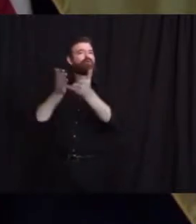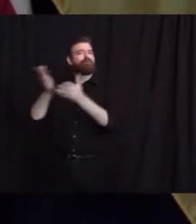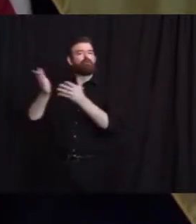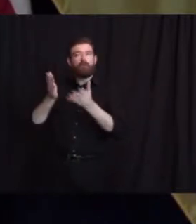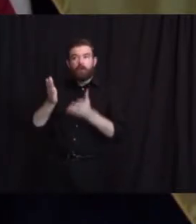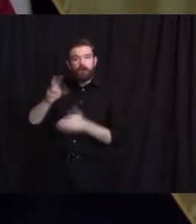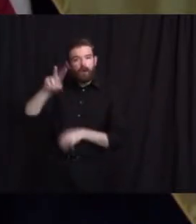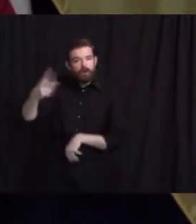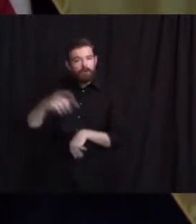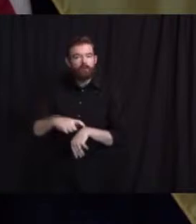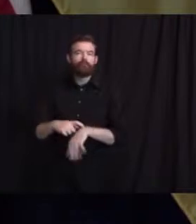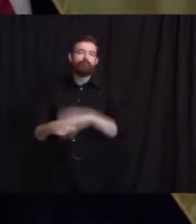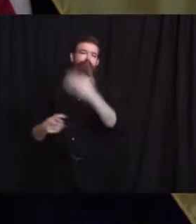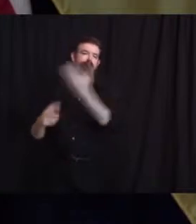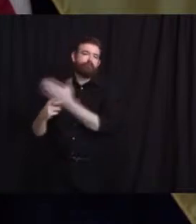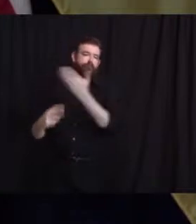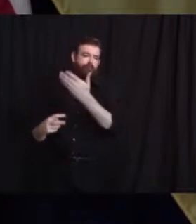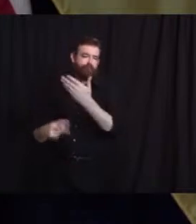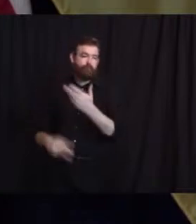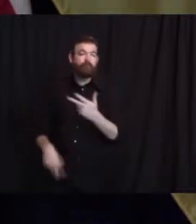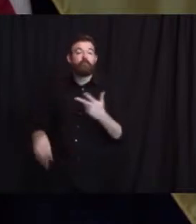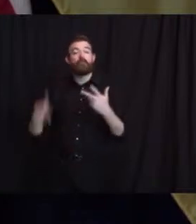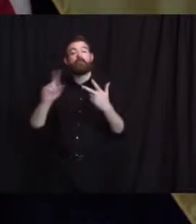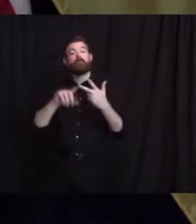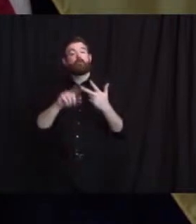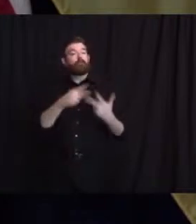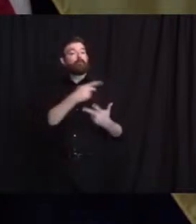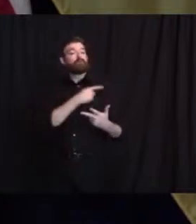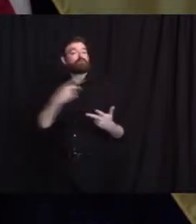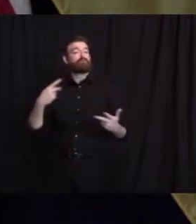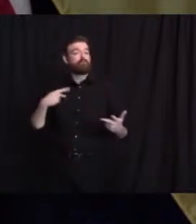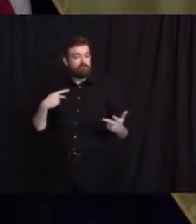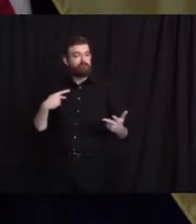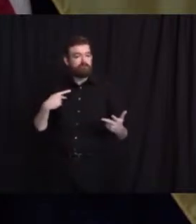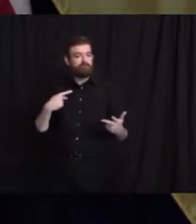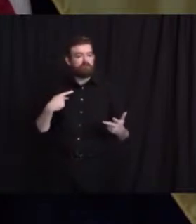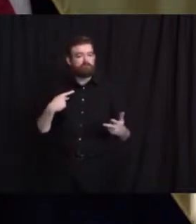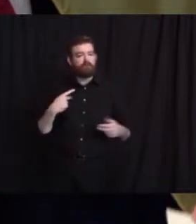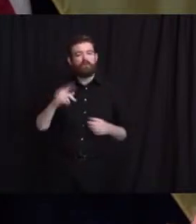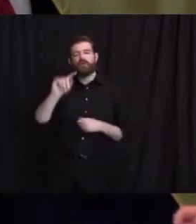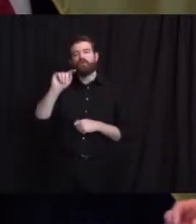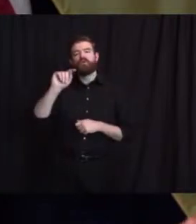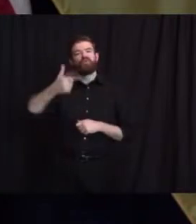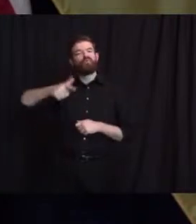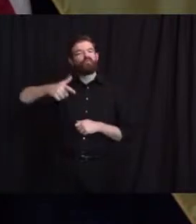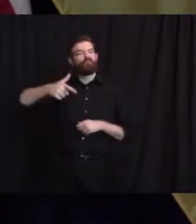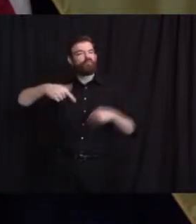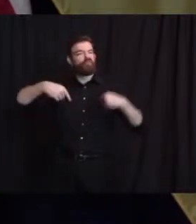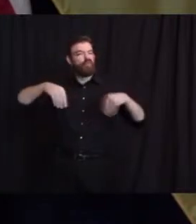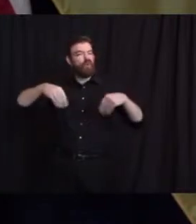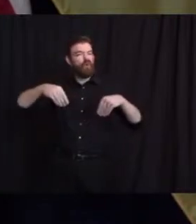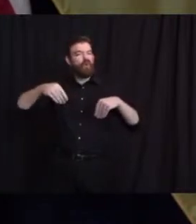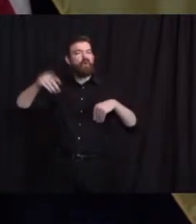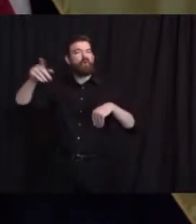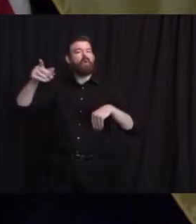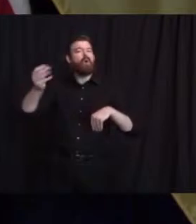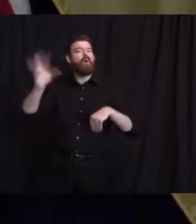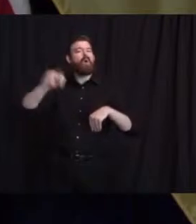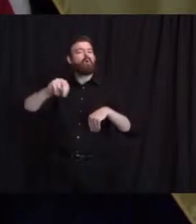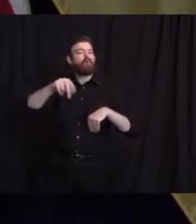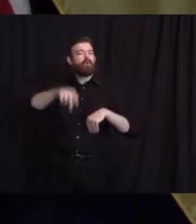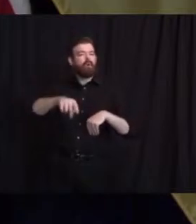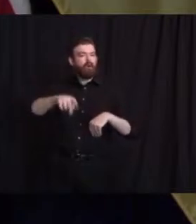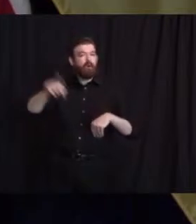a thrift store owner was cited for having a non-essential business open. And to your point,